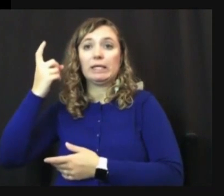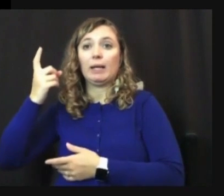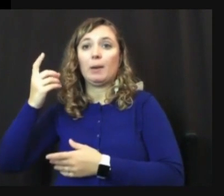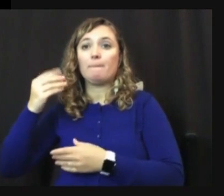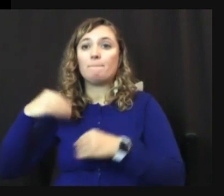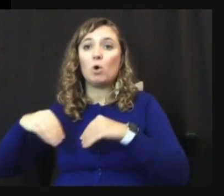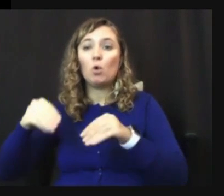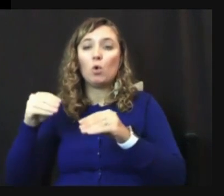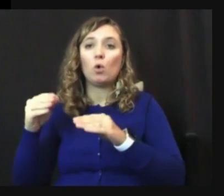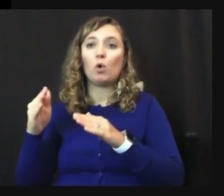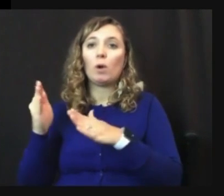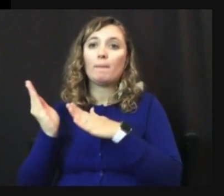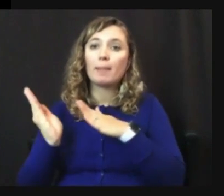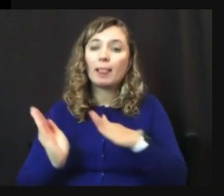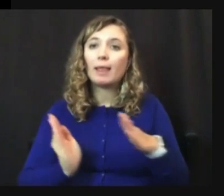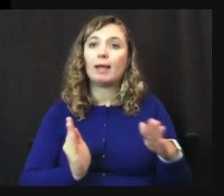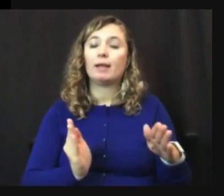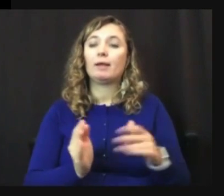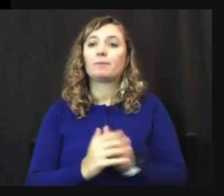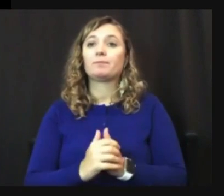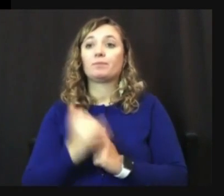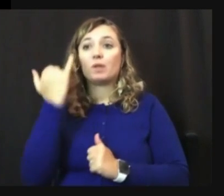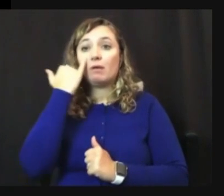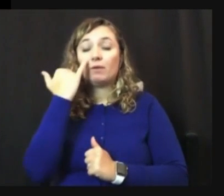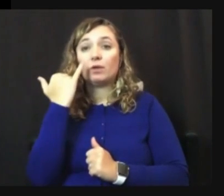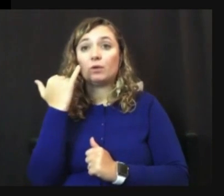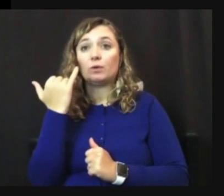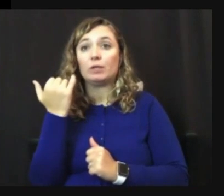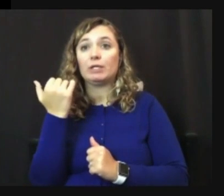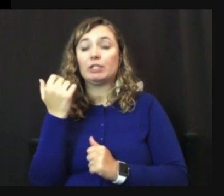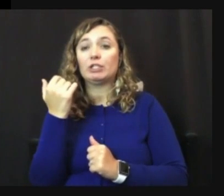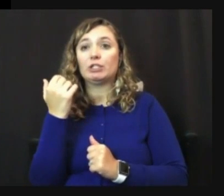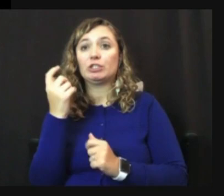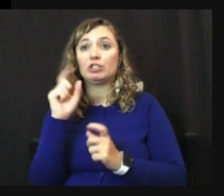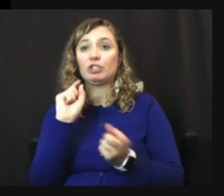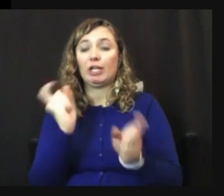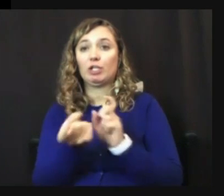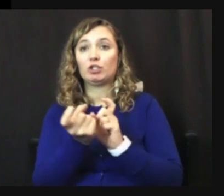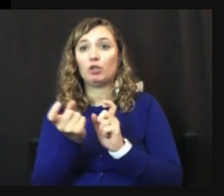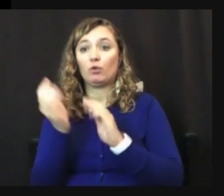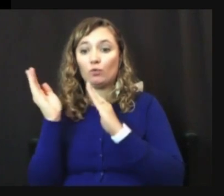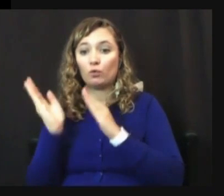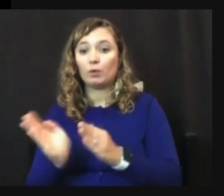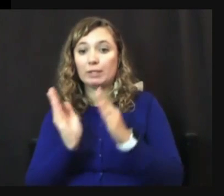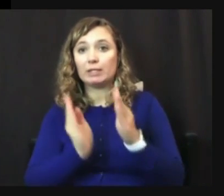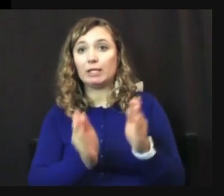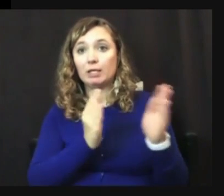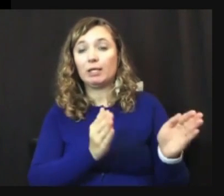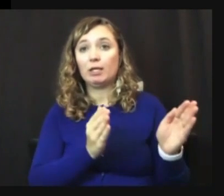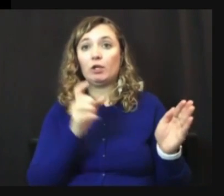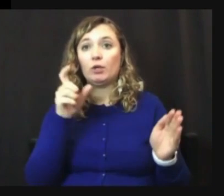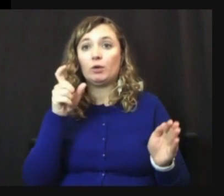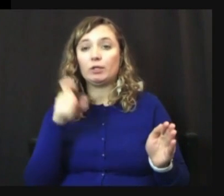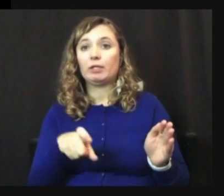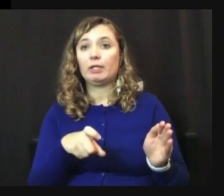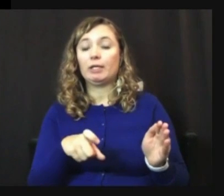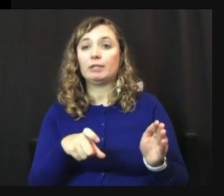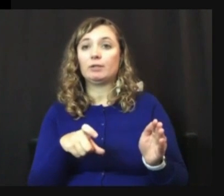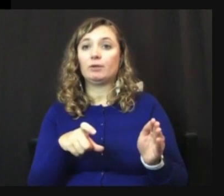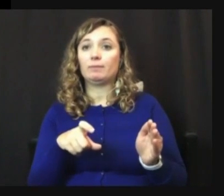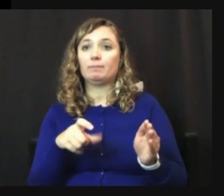If you change any one of those things in a routine, then you have to remake all of your motor